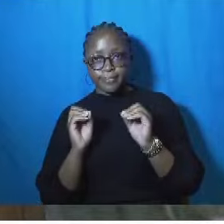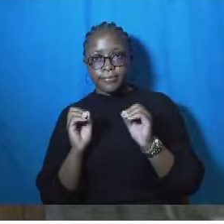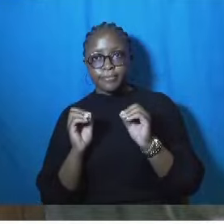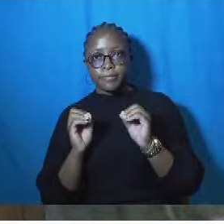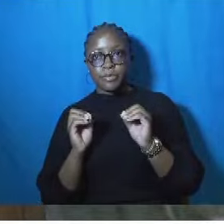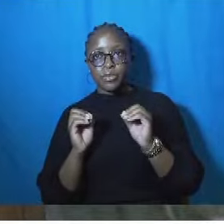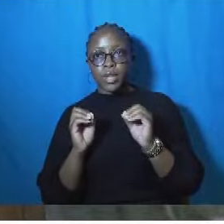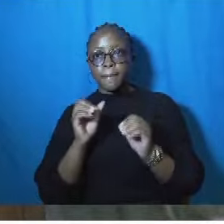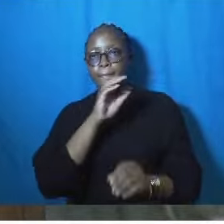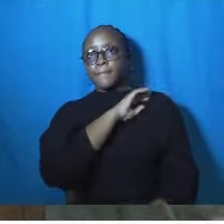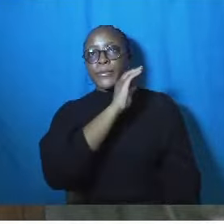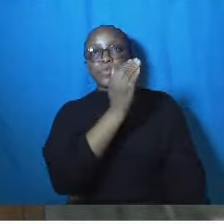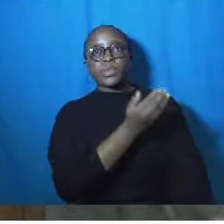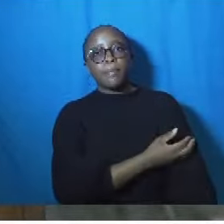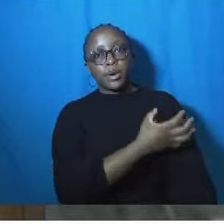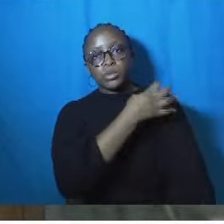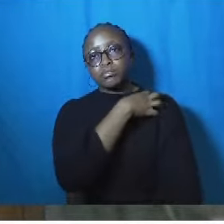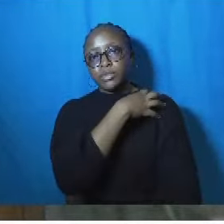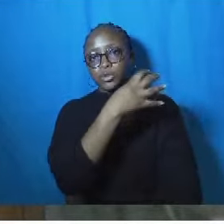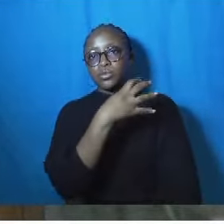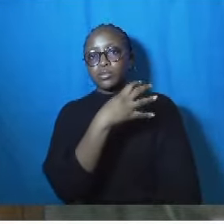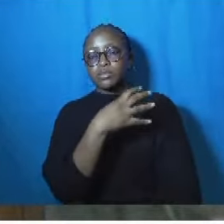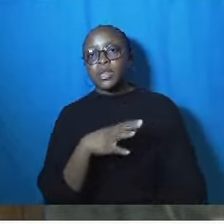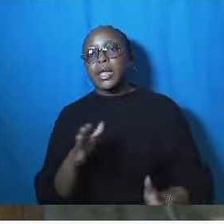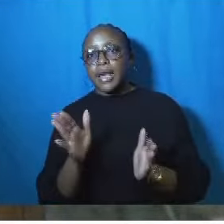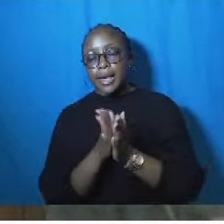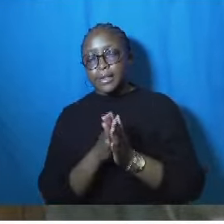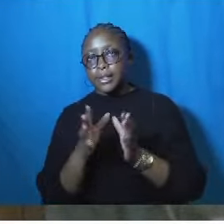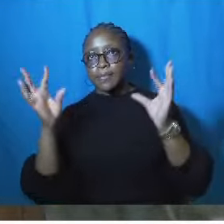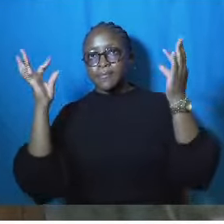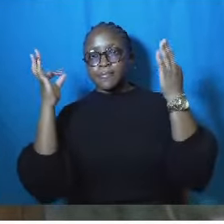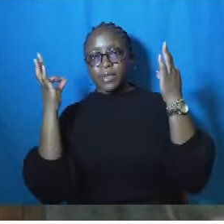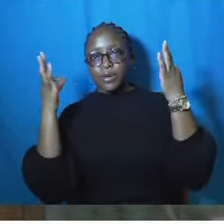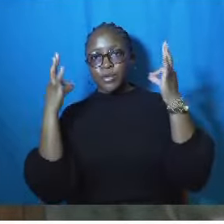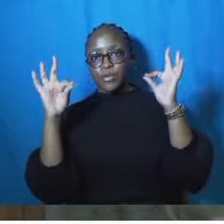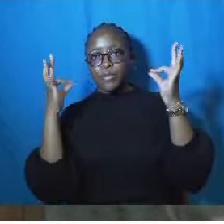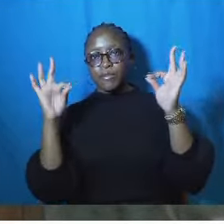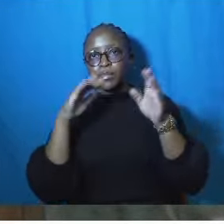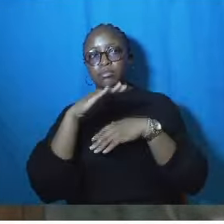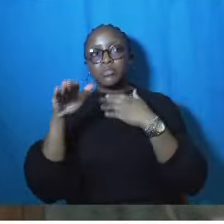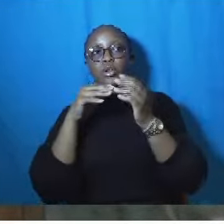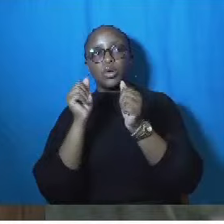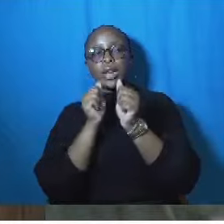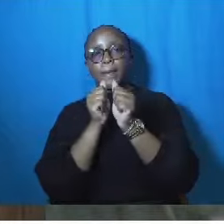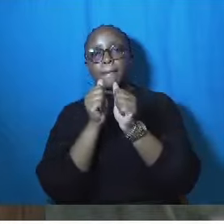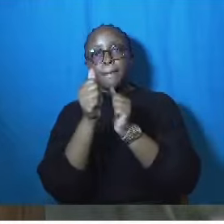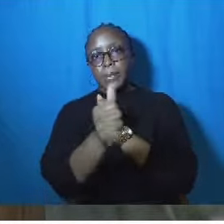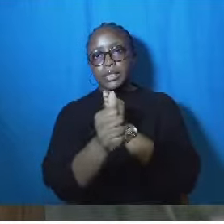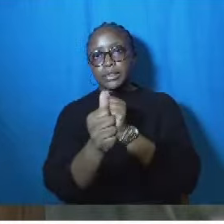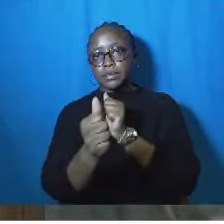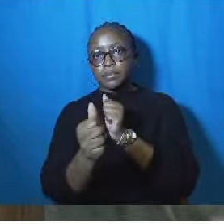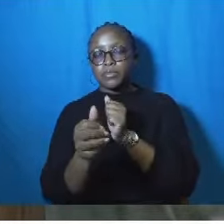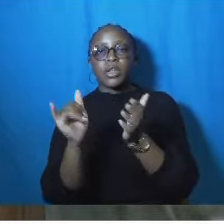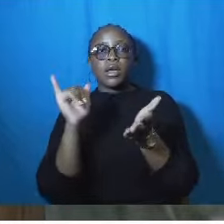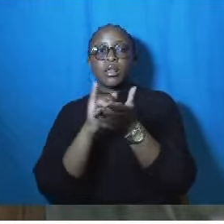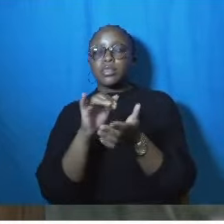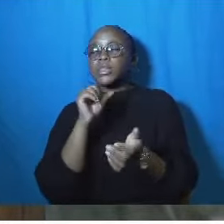Power, wealth, and fame shall soon pass away. Let not that be your pursuit.